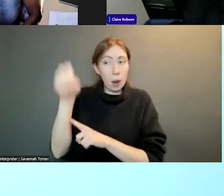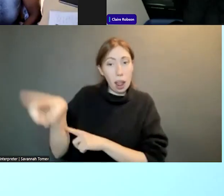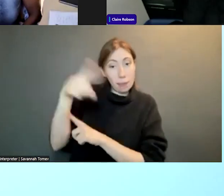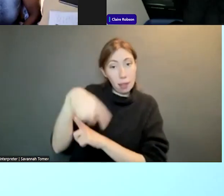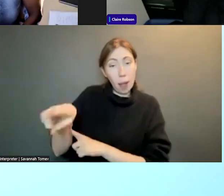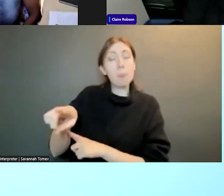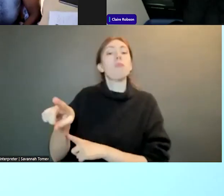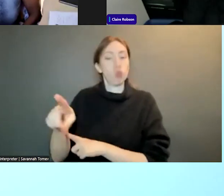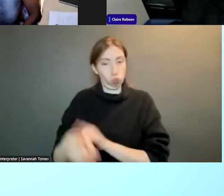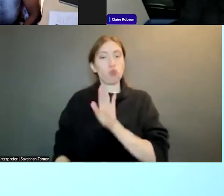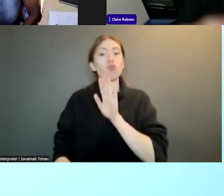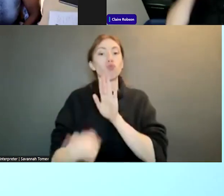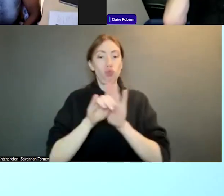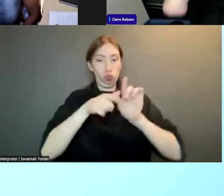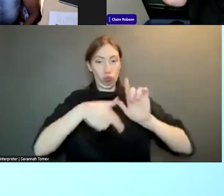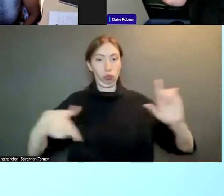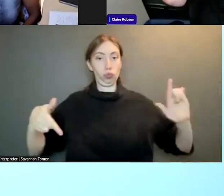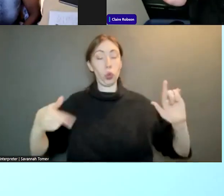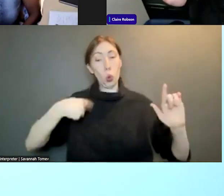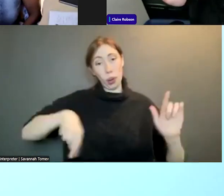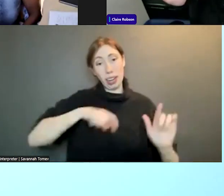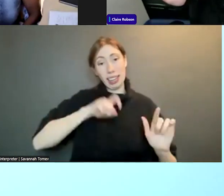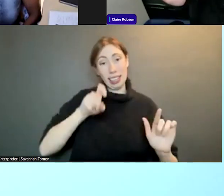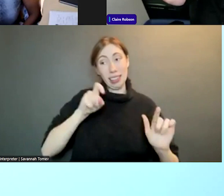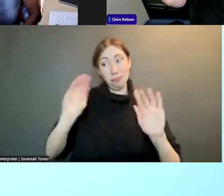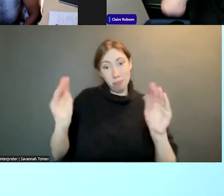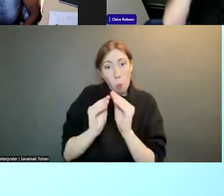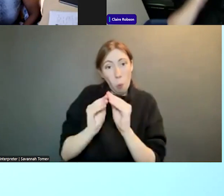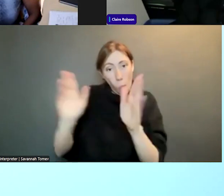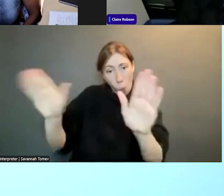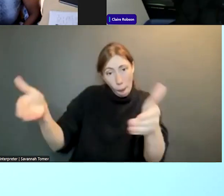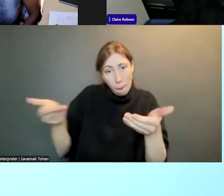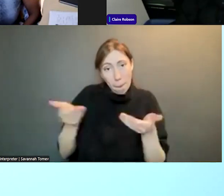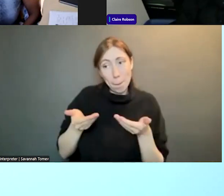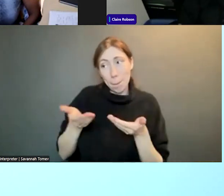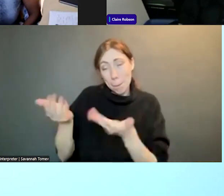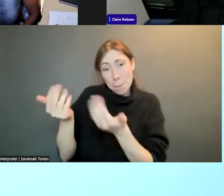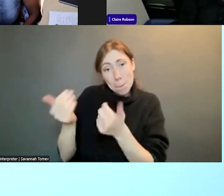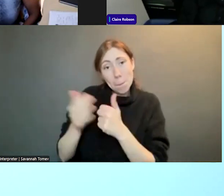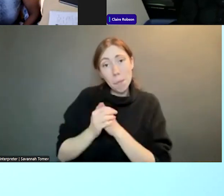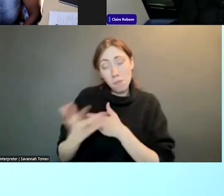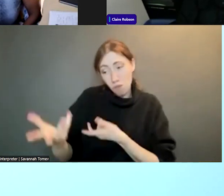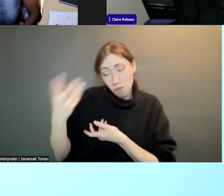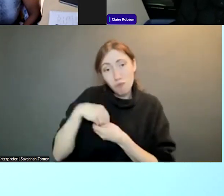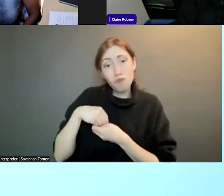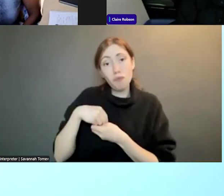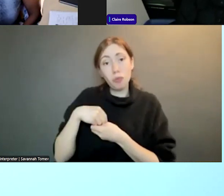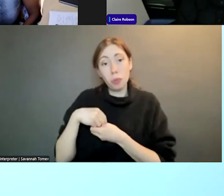we need to be more welcoming for those who choose to out